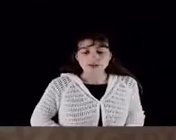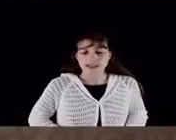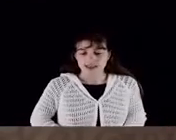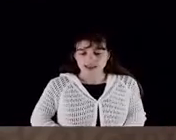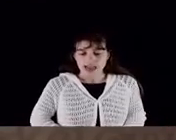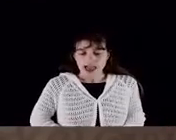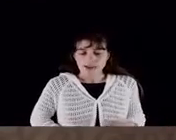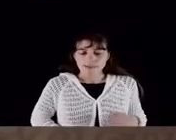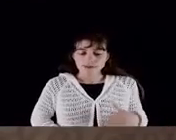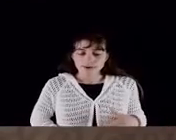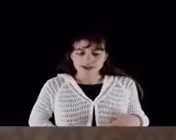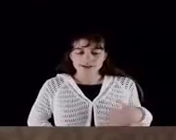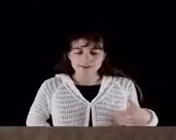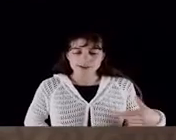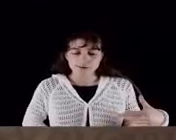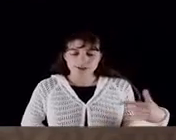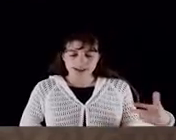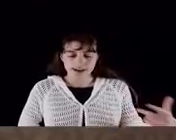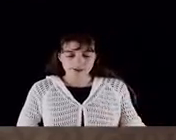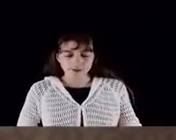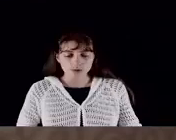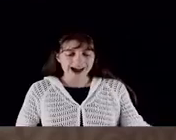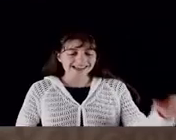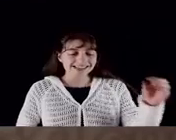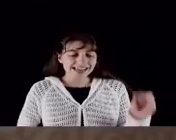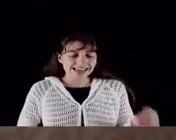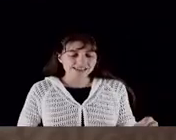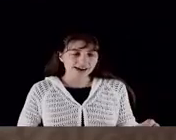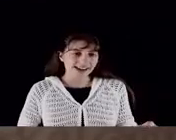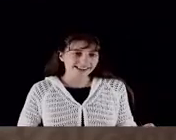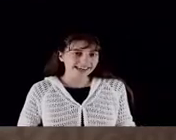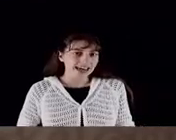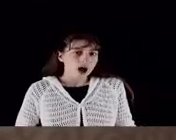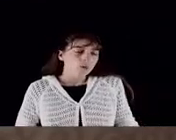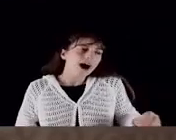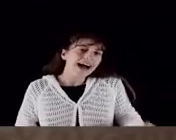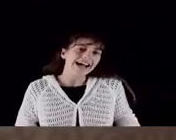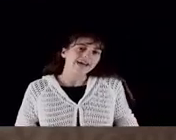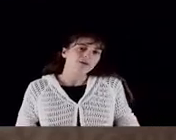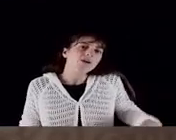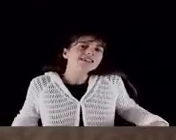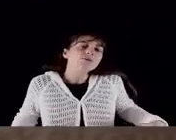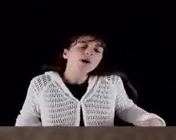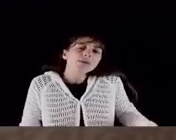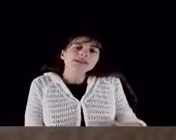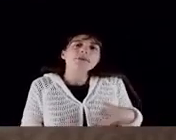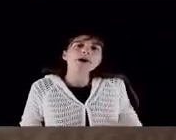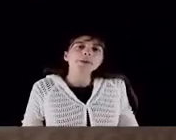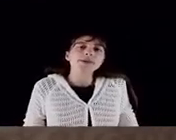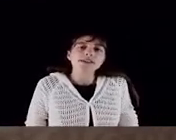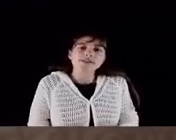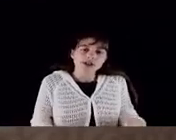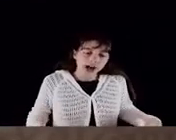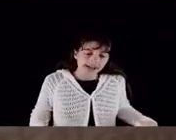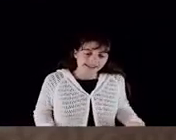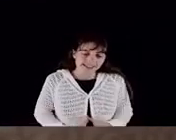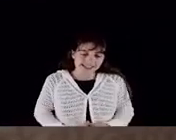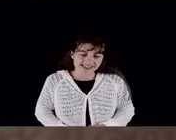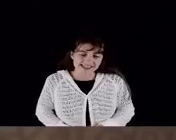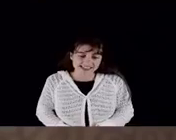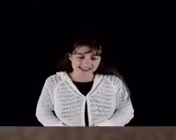thee. And before thou camest forth out of the womb, I sanctified thee." Why? What was the purpose of this